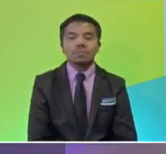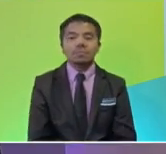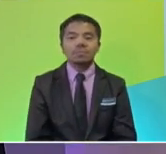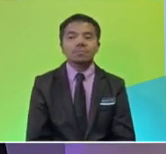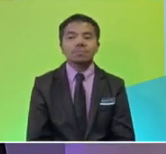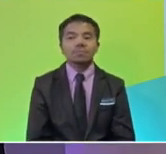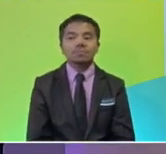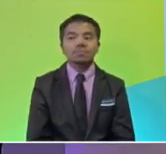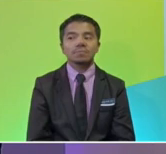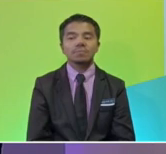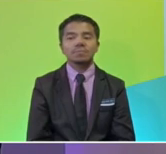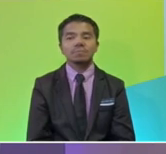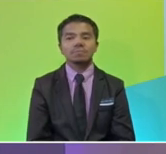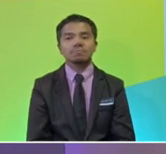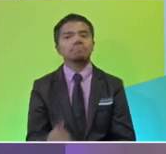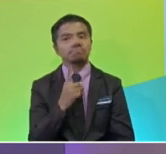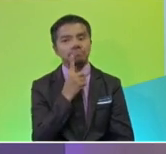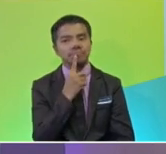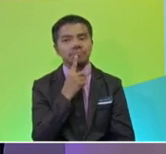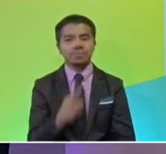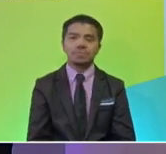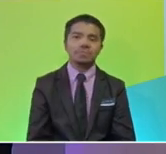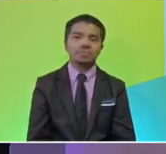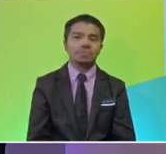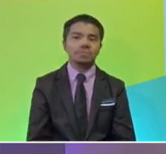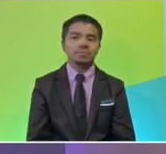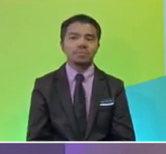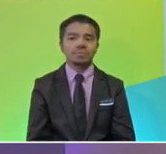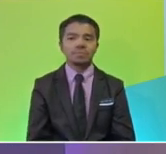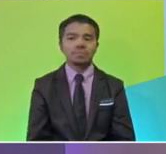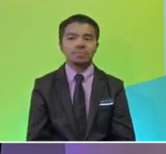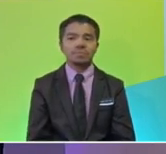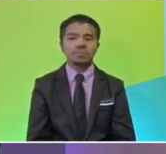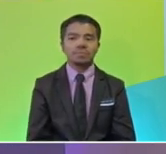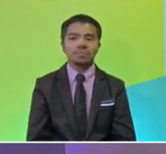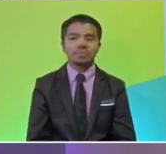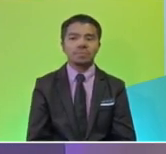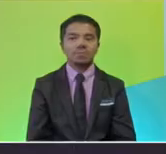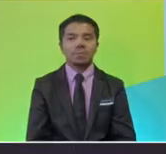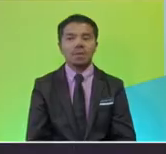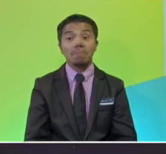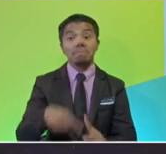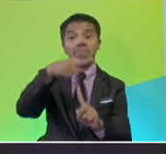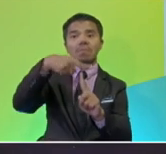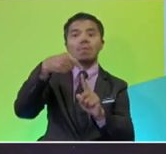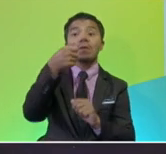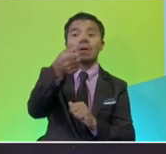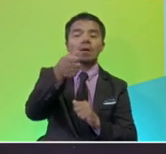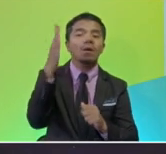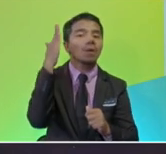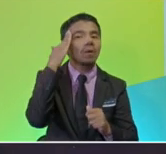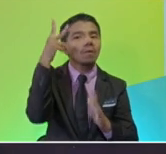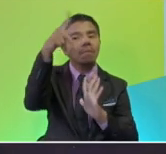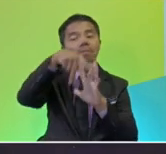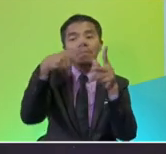Chris, if let's say you encounter something or new words, what would you do? We would refer. I would refer to